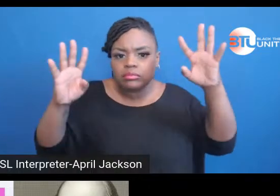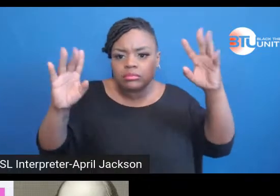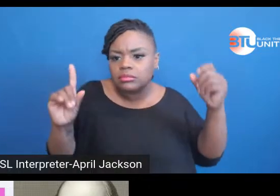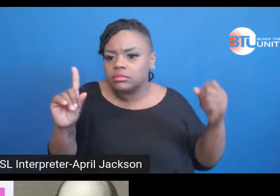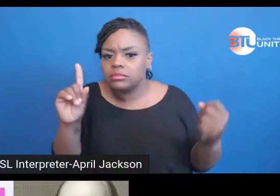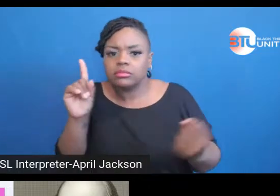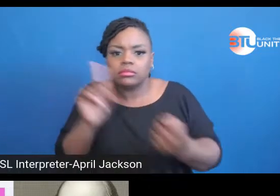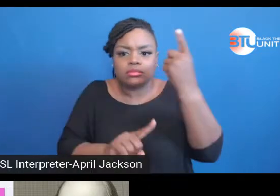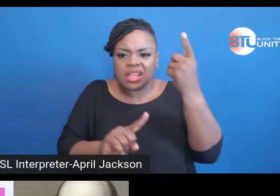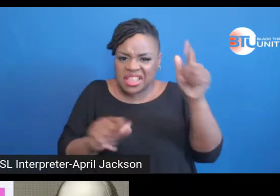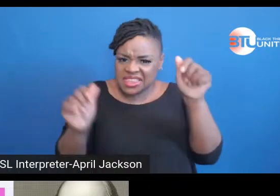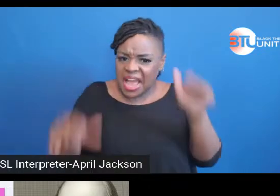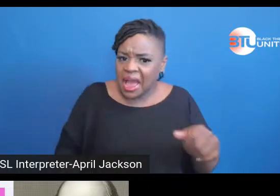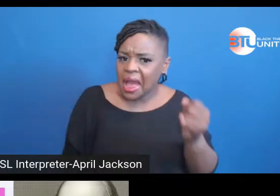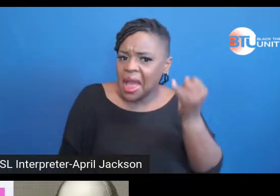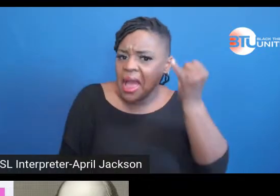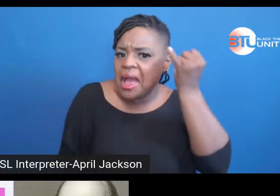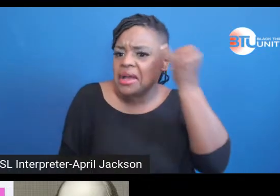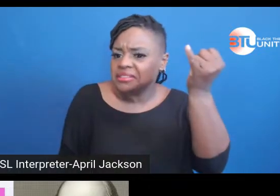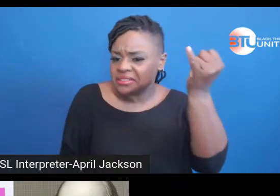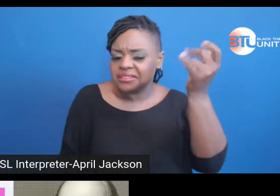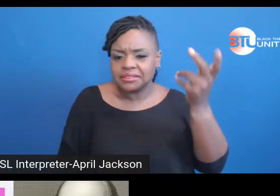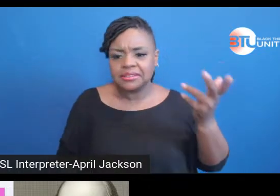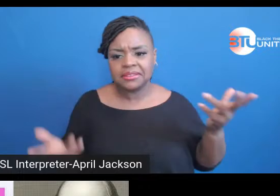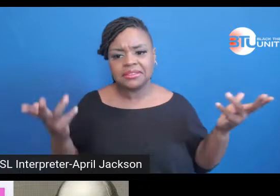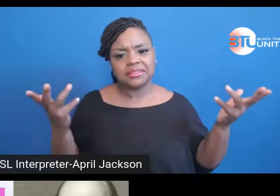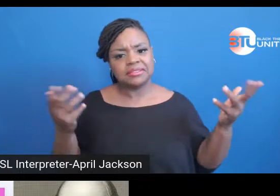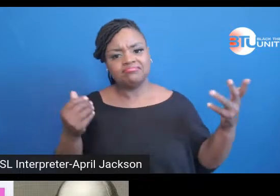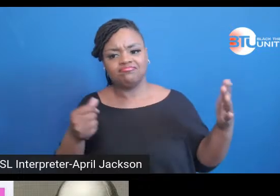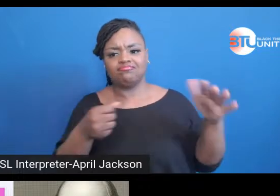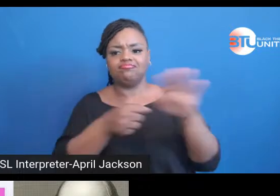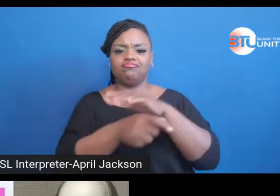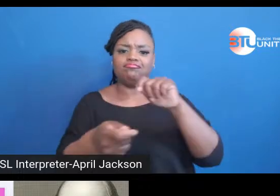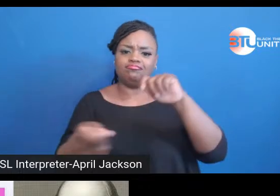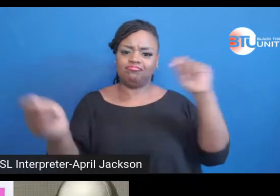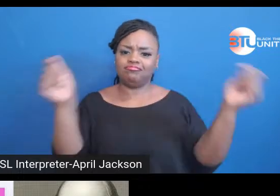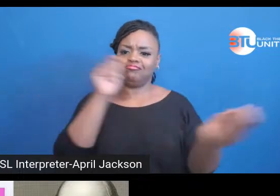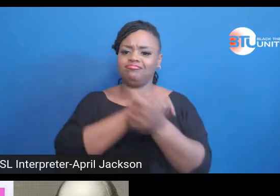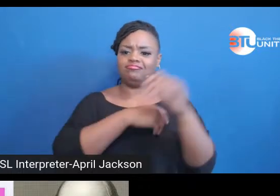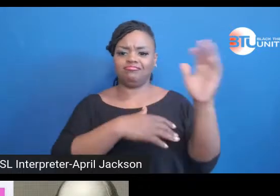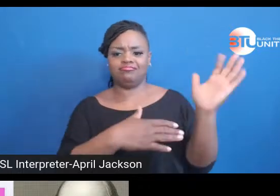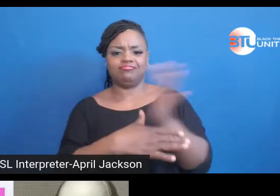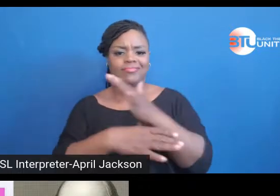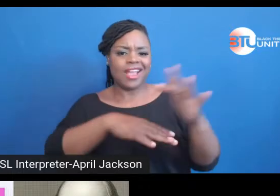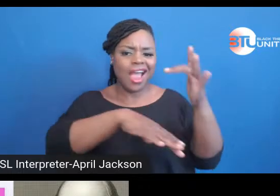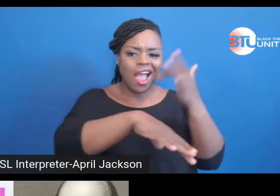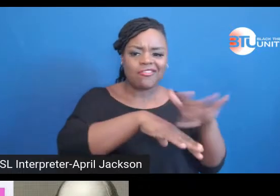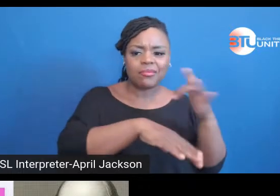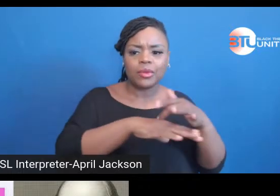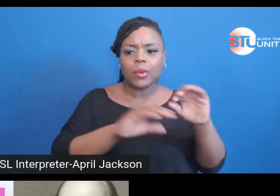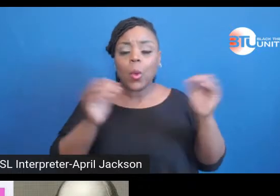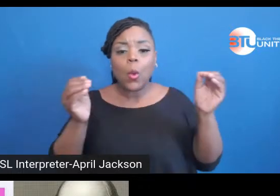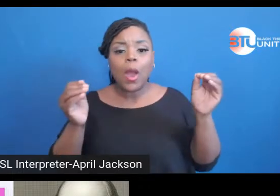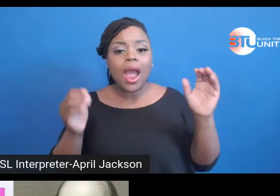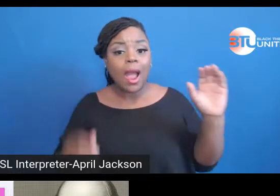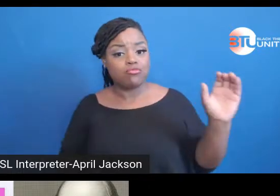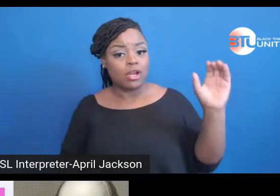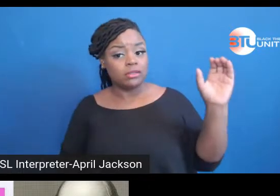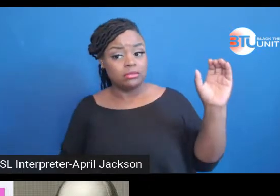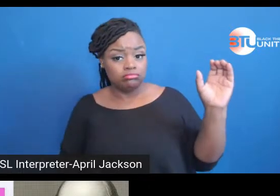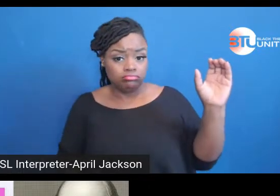with complete license, not in the legal sense, but just with whatever they wanted to do because the work is in the public domain.